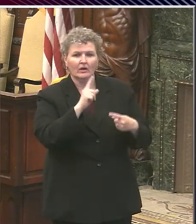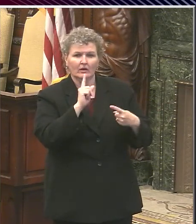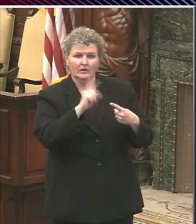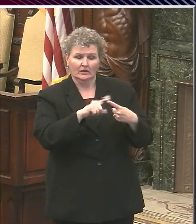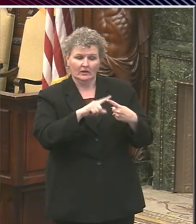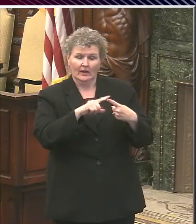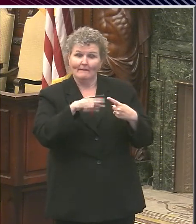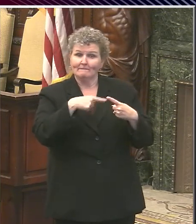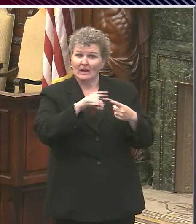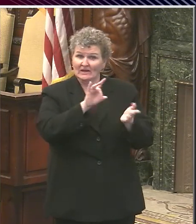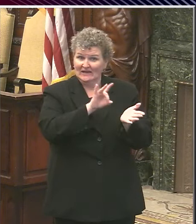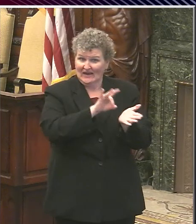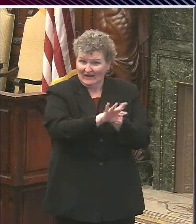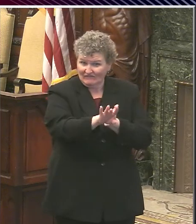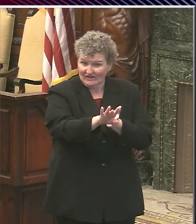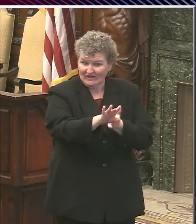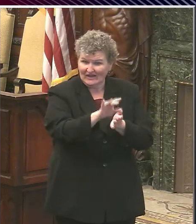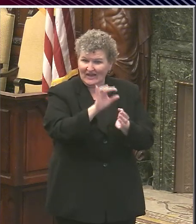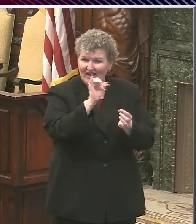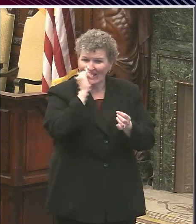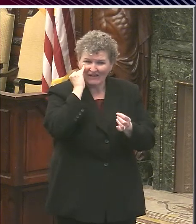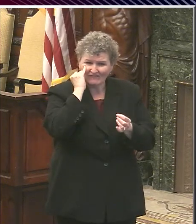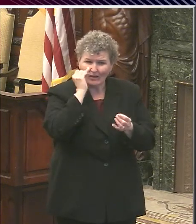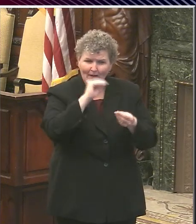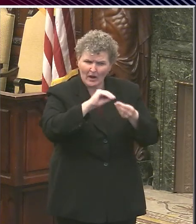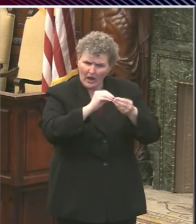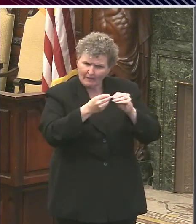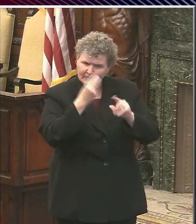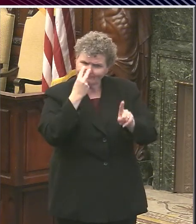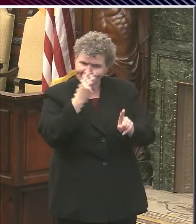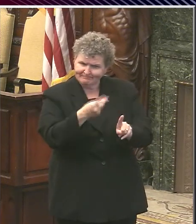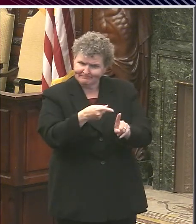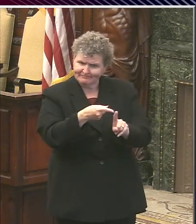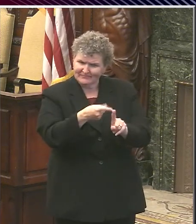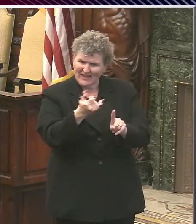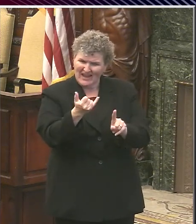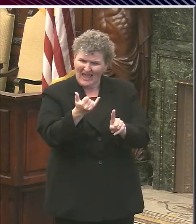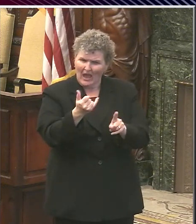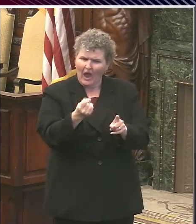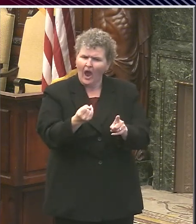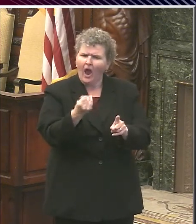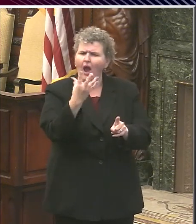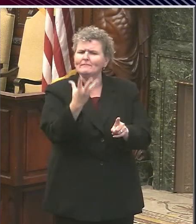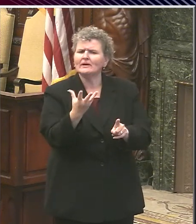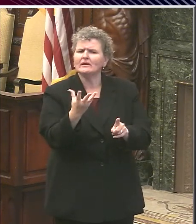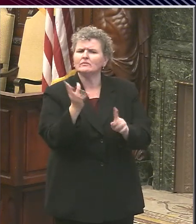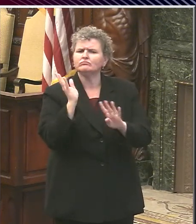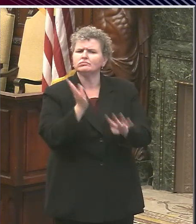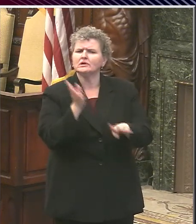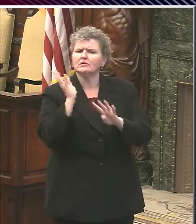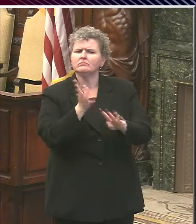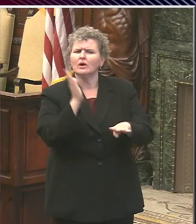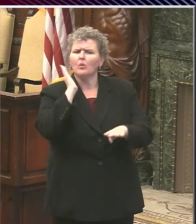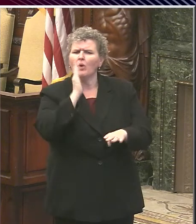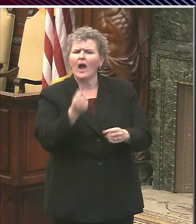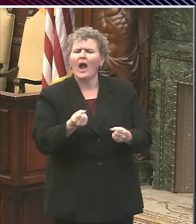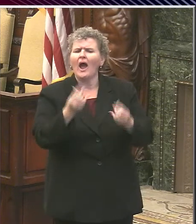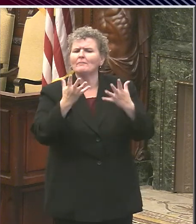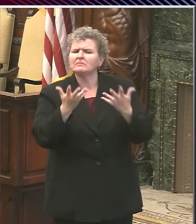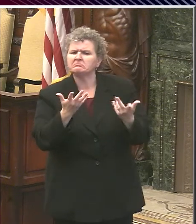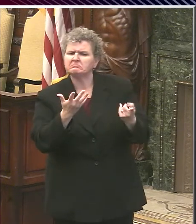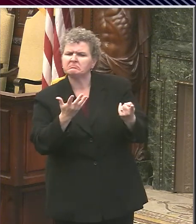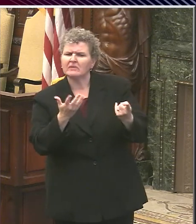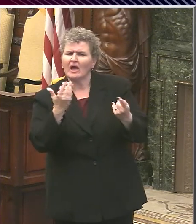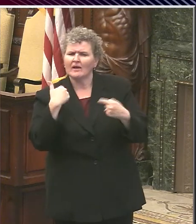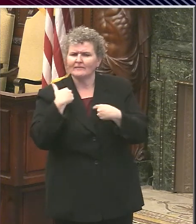know someone asked if there were numbers at this point of how many were coming, but do you know how many have been